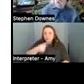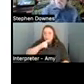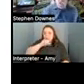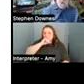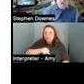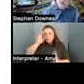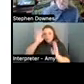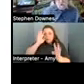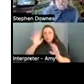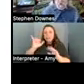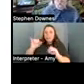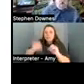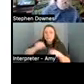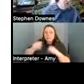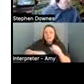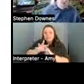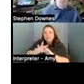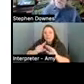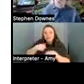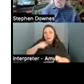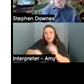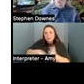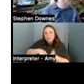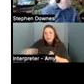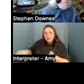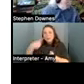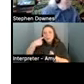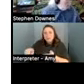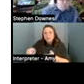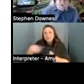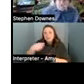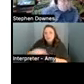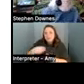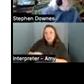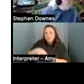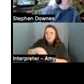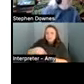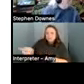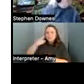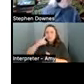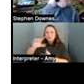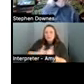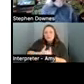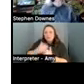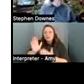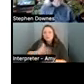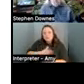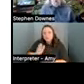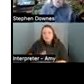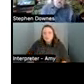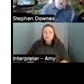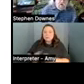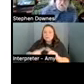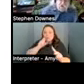videos and don't have any money to pay royalties for biking video background music but it's not just music